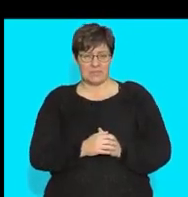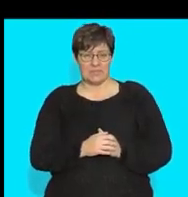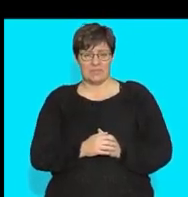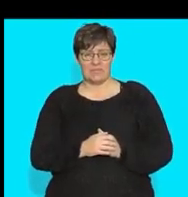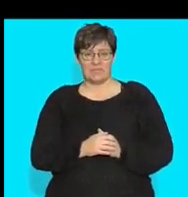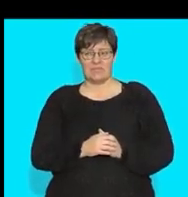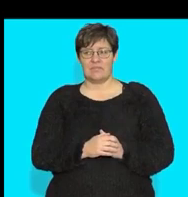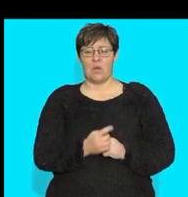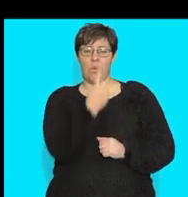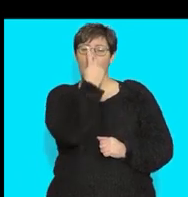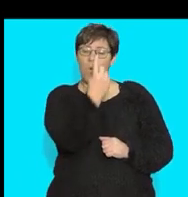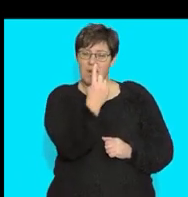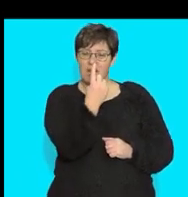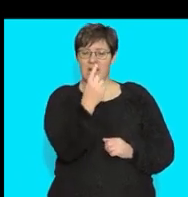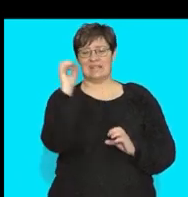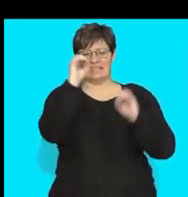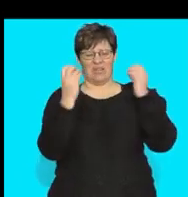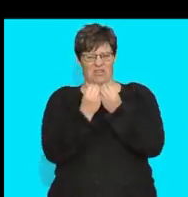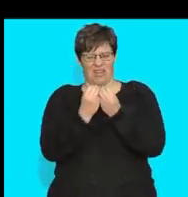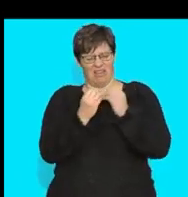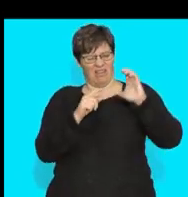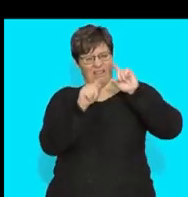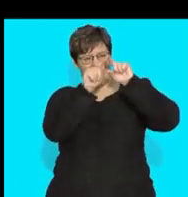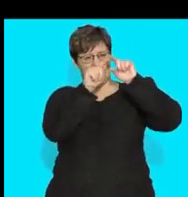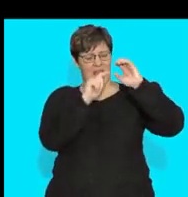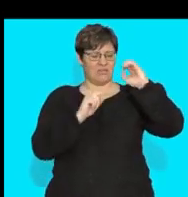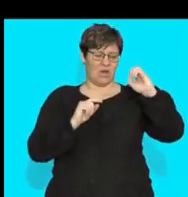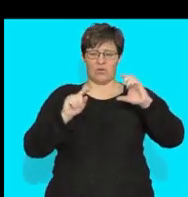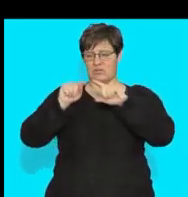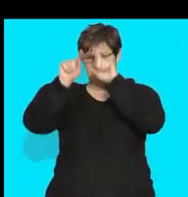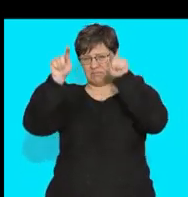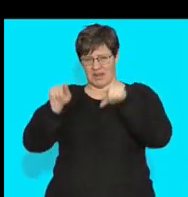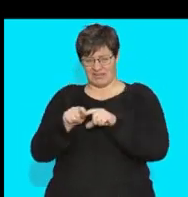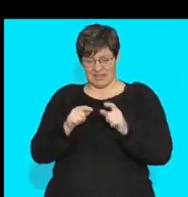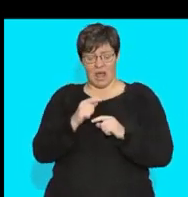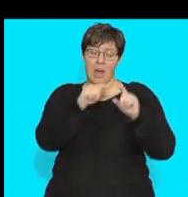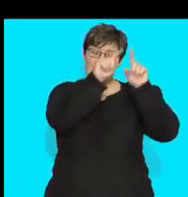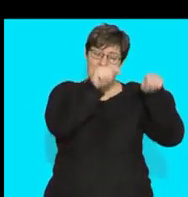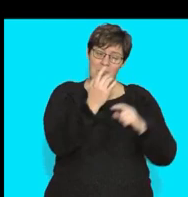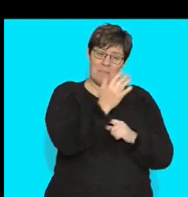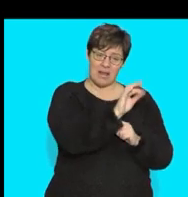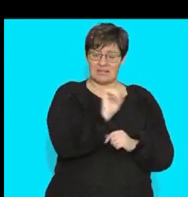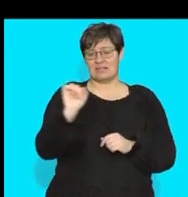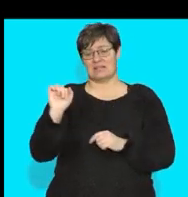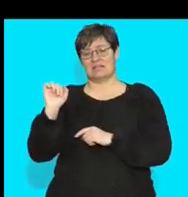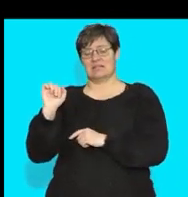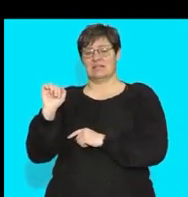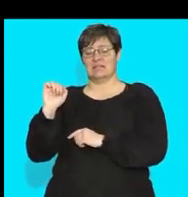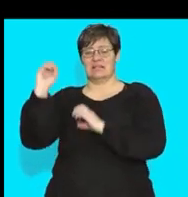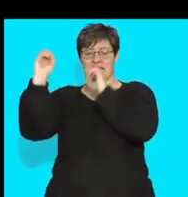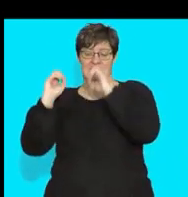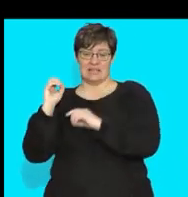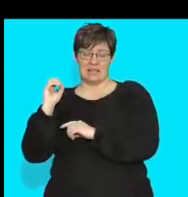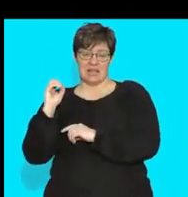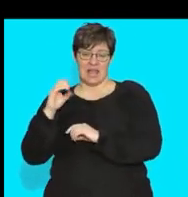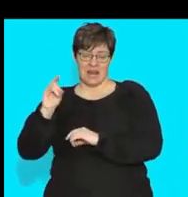this unicellular one-cell thing, and as we looked at it last time, all right, they need to perform all